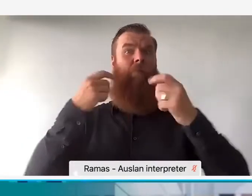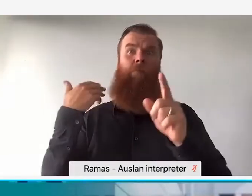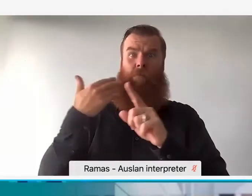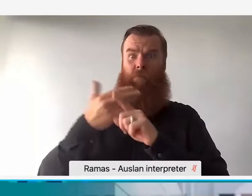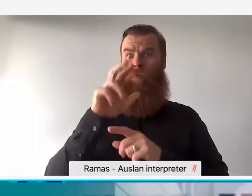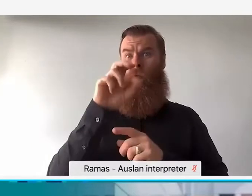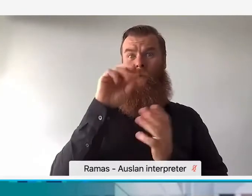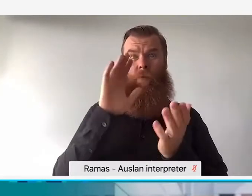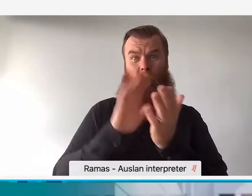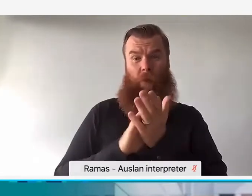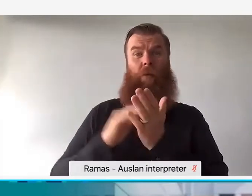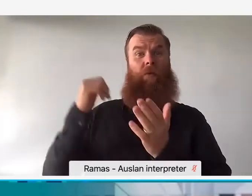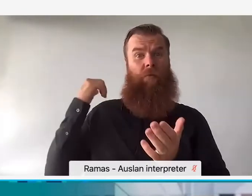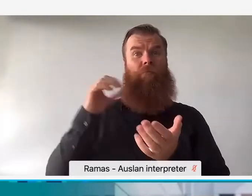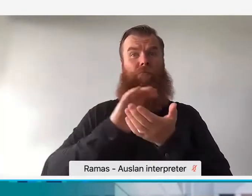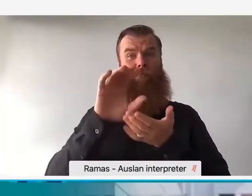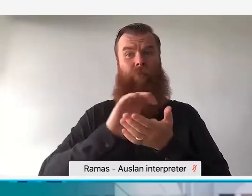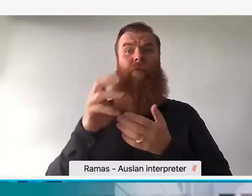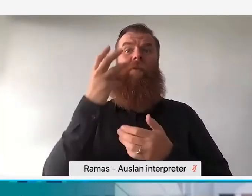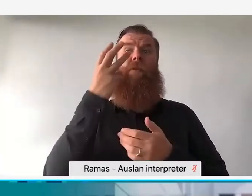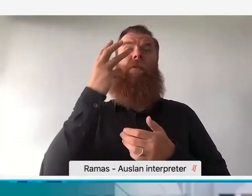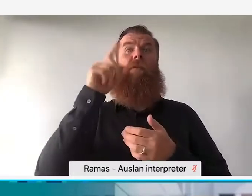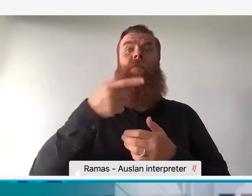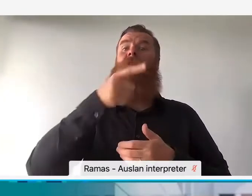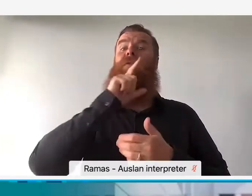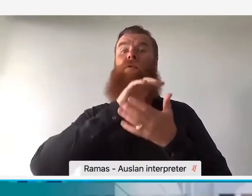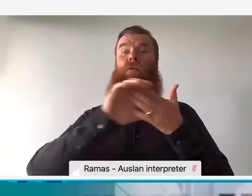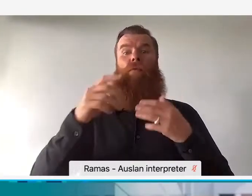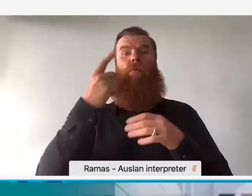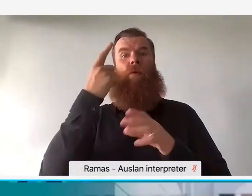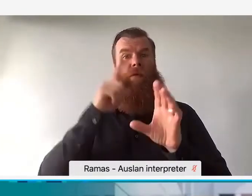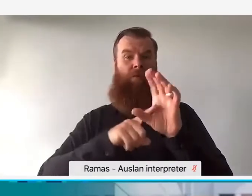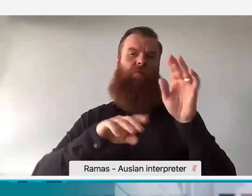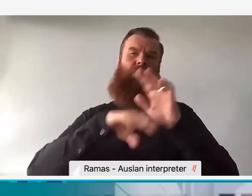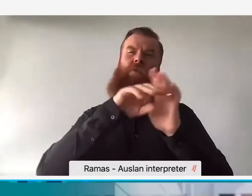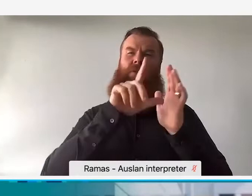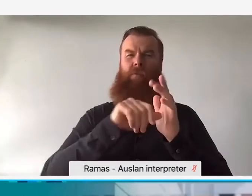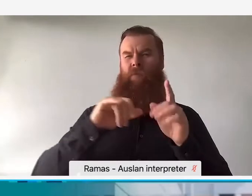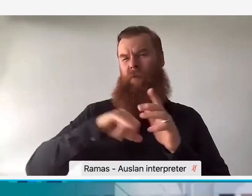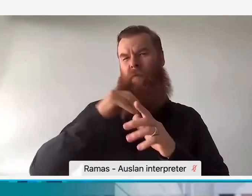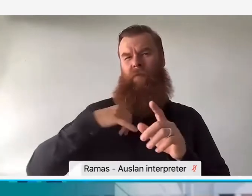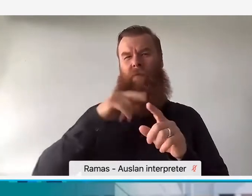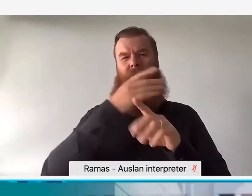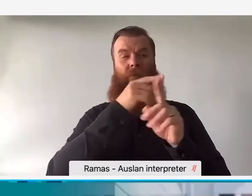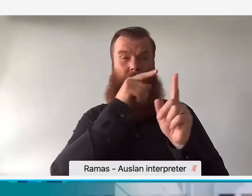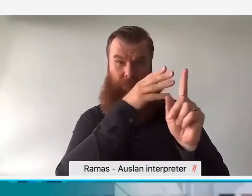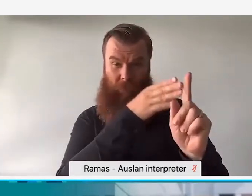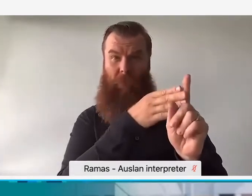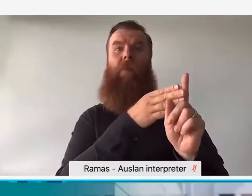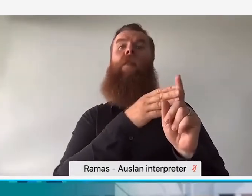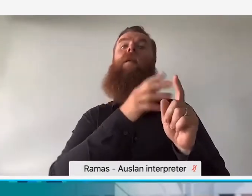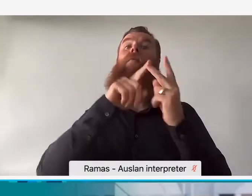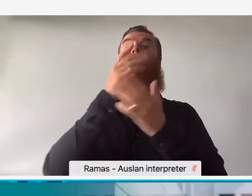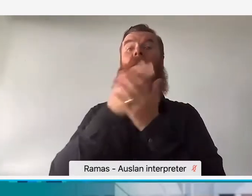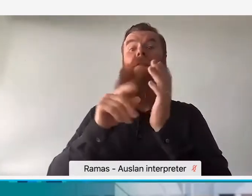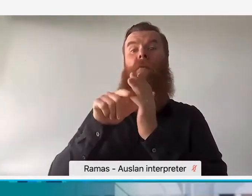of $3,700 for full-time employees per year, and part-time and casual registered nurses will receive